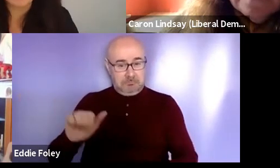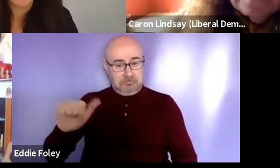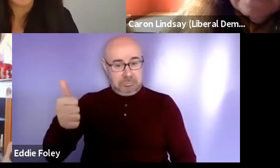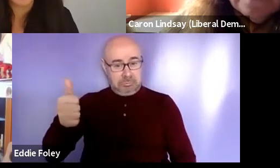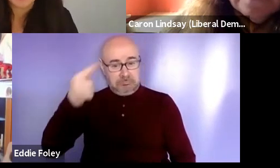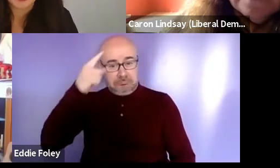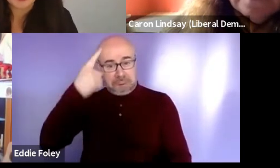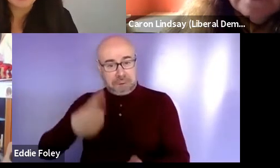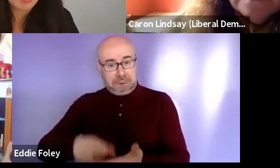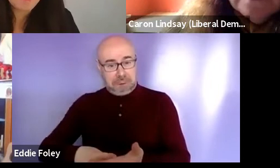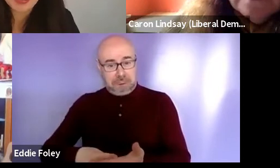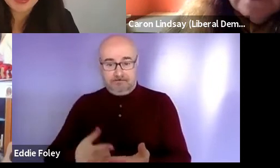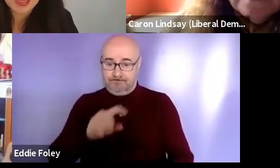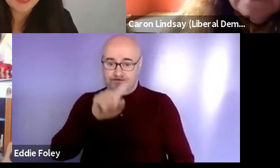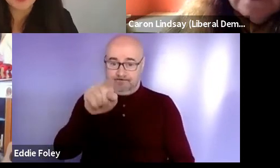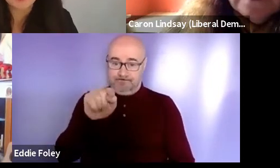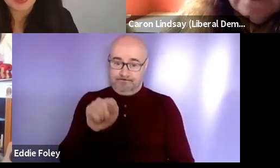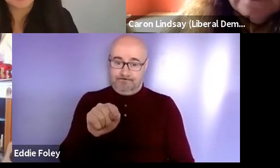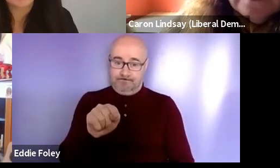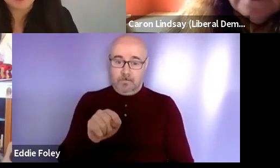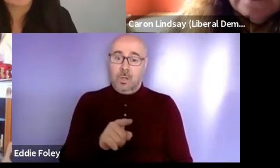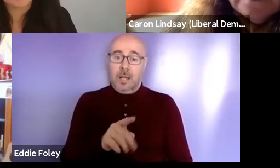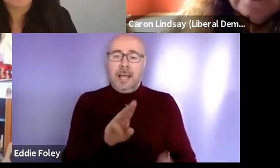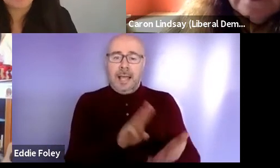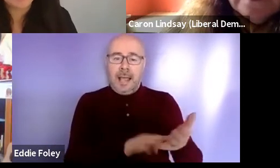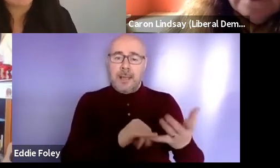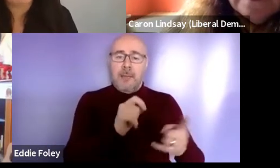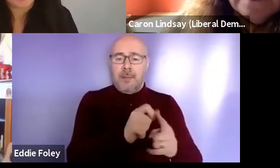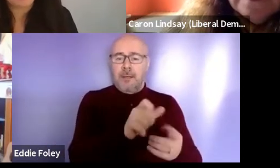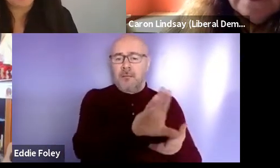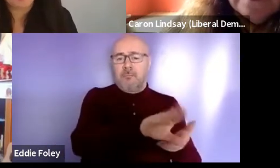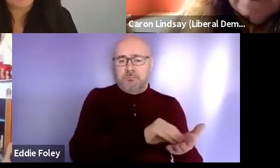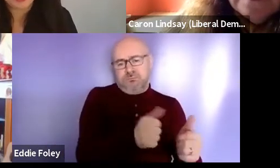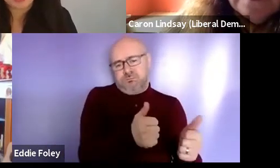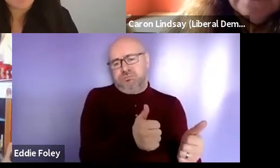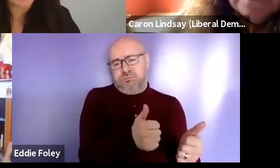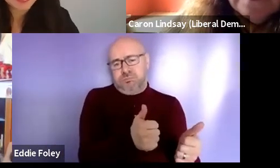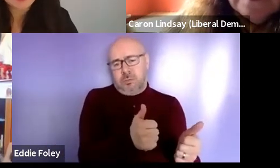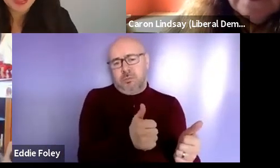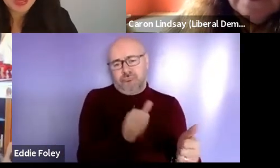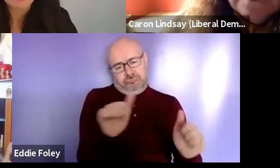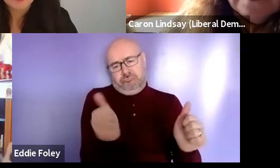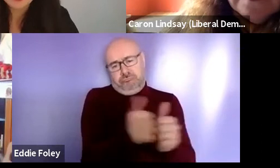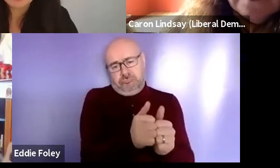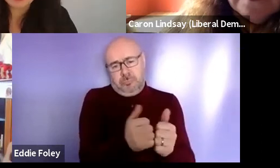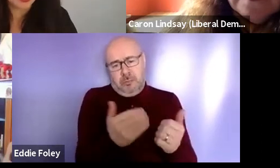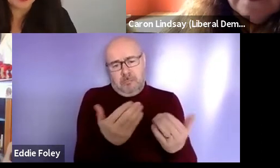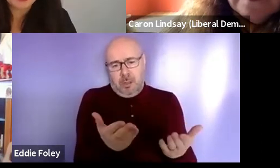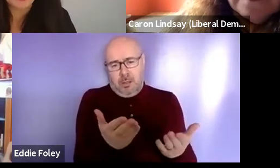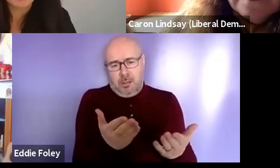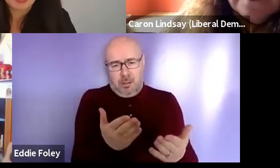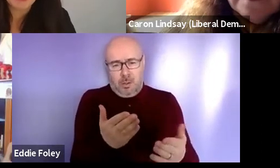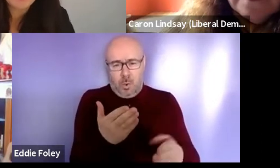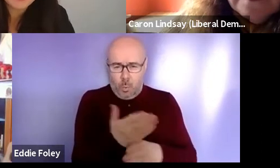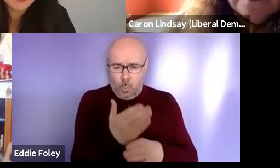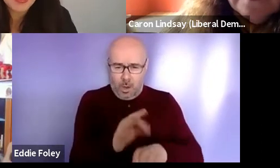well, and of course we are, but again, are we getting the best out of people? Is it fair on MSP staff, the people who work